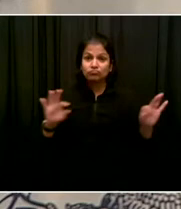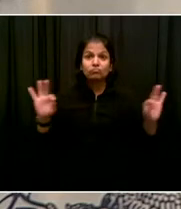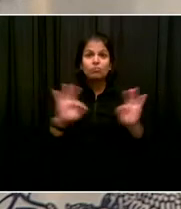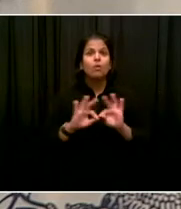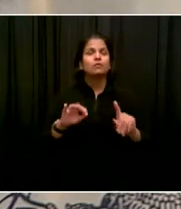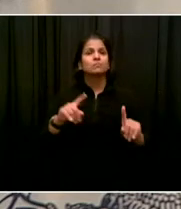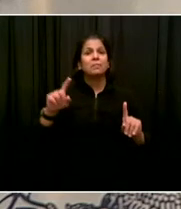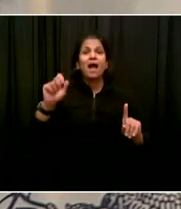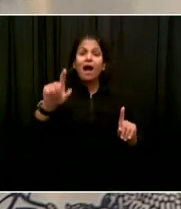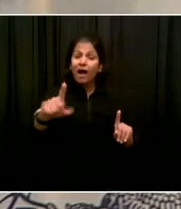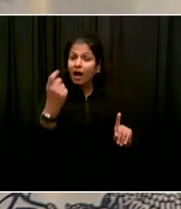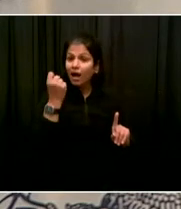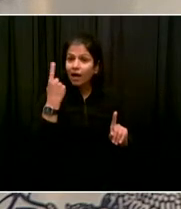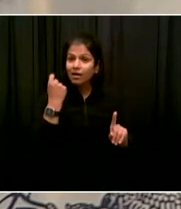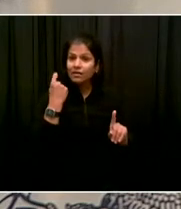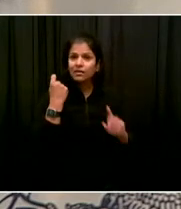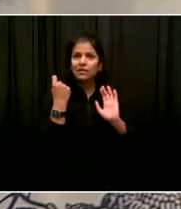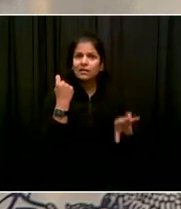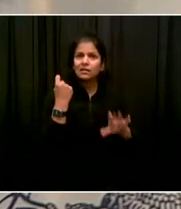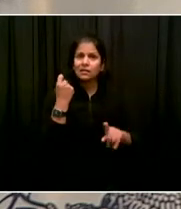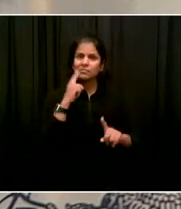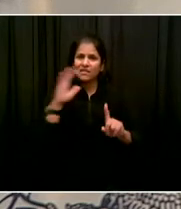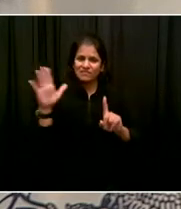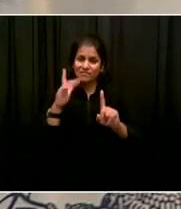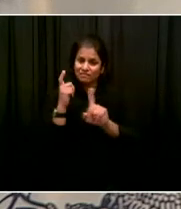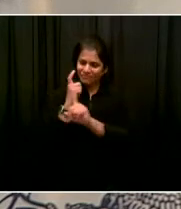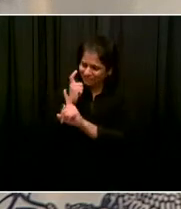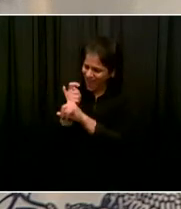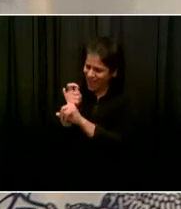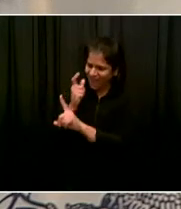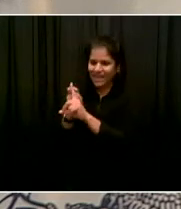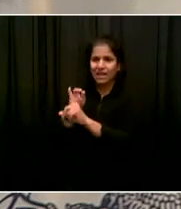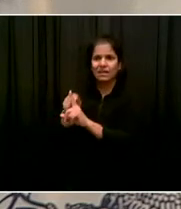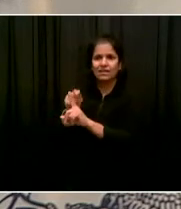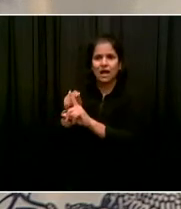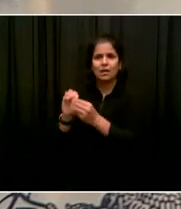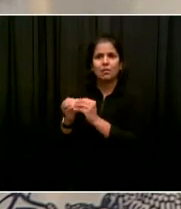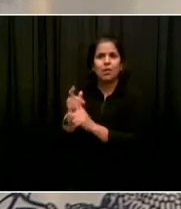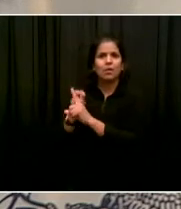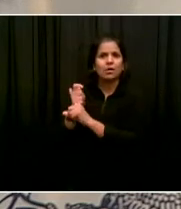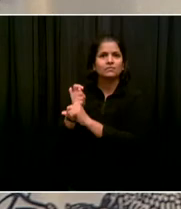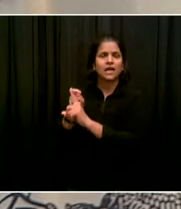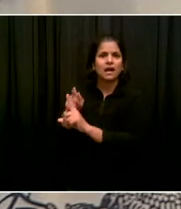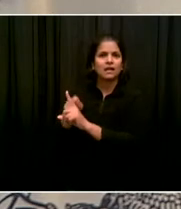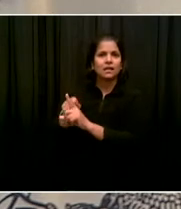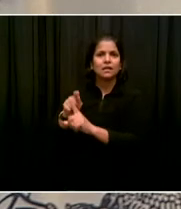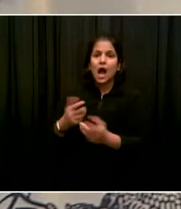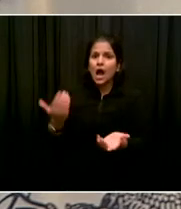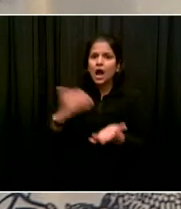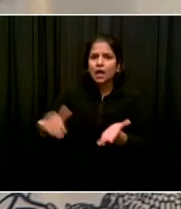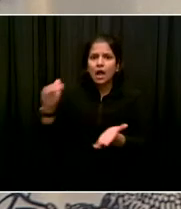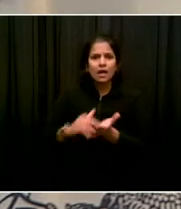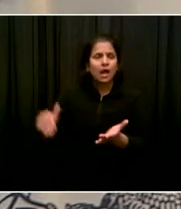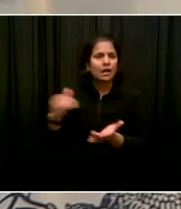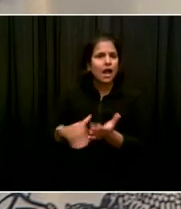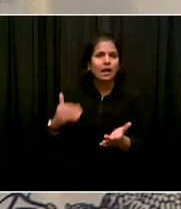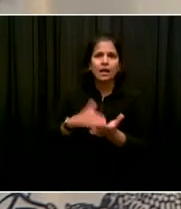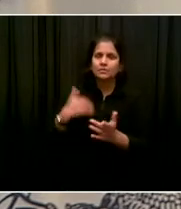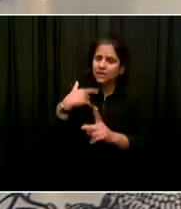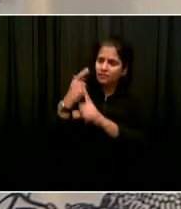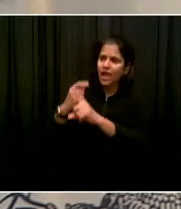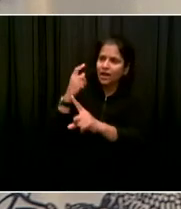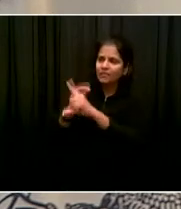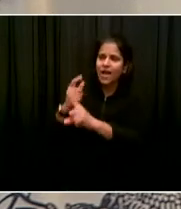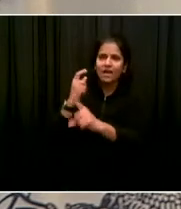our resources is focus on vaccination. I keep coming back to this. There are still a lot of people getting vaccinated, and